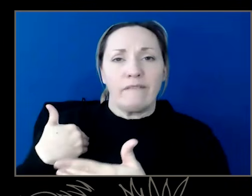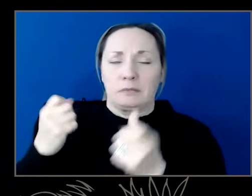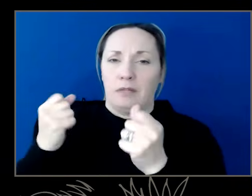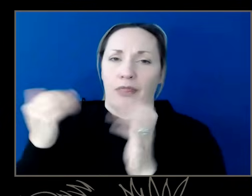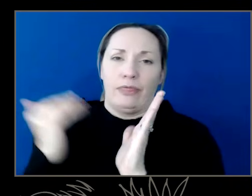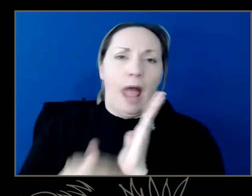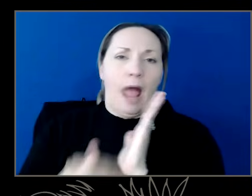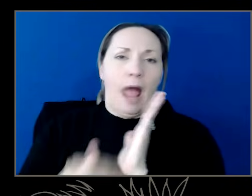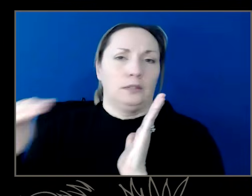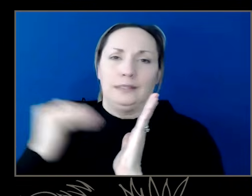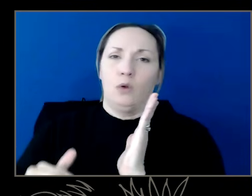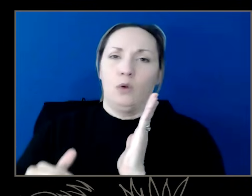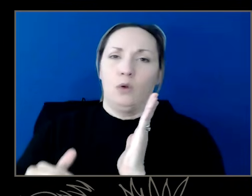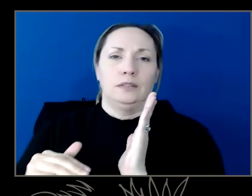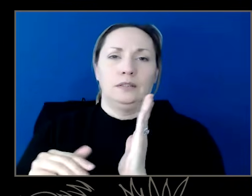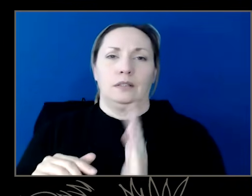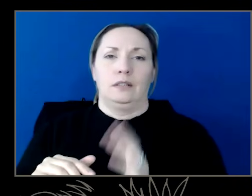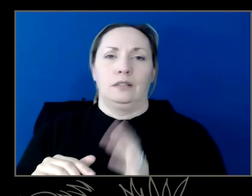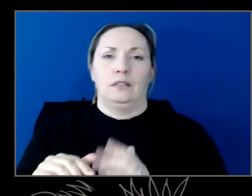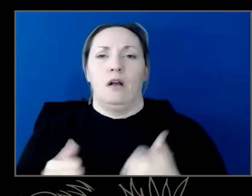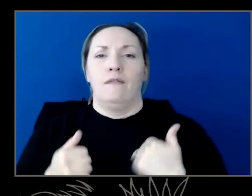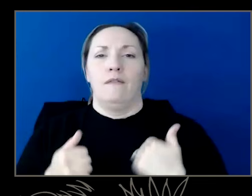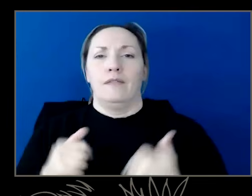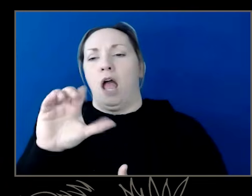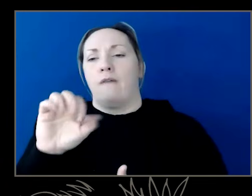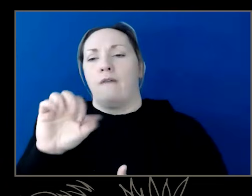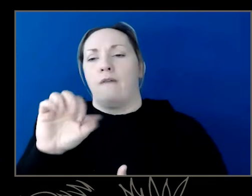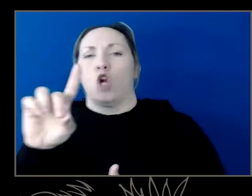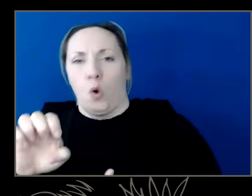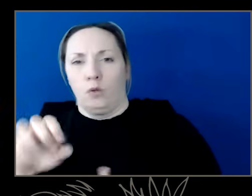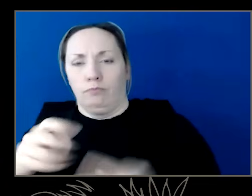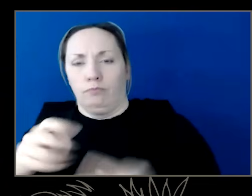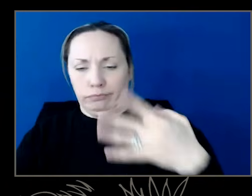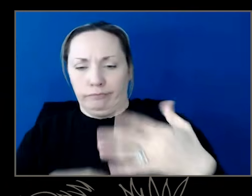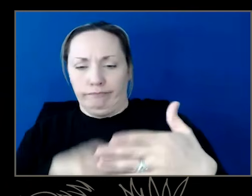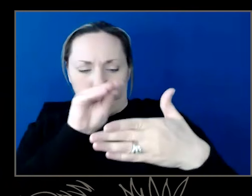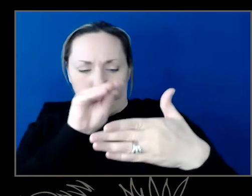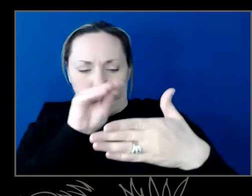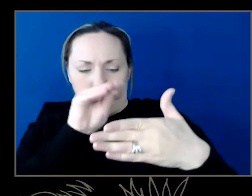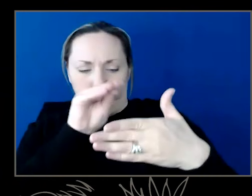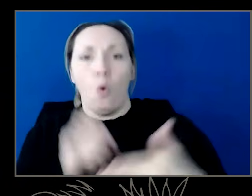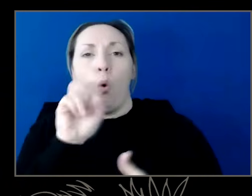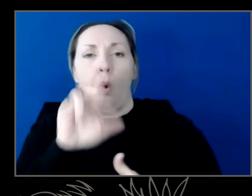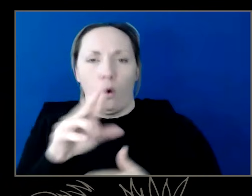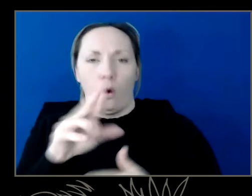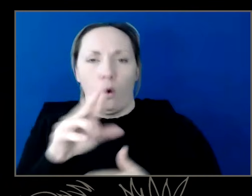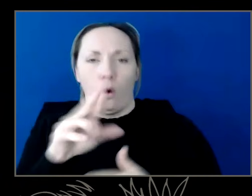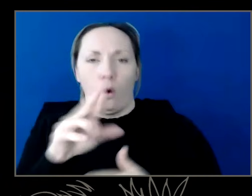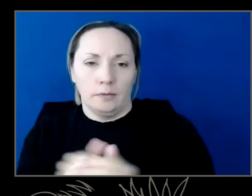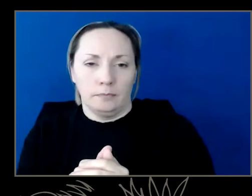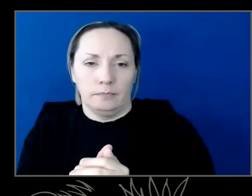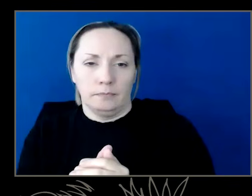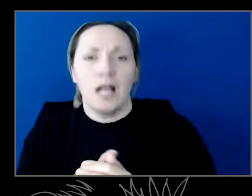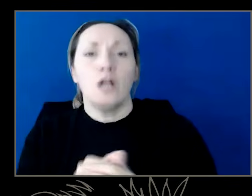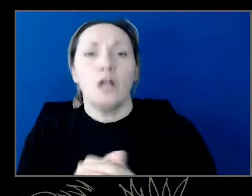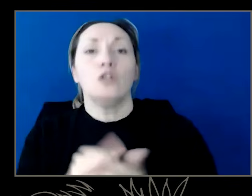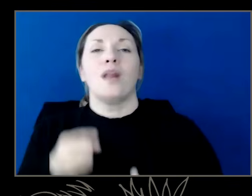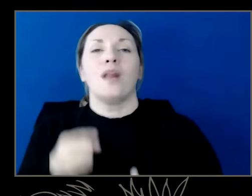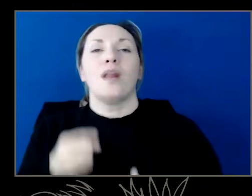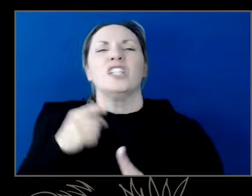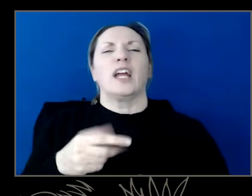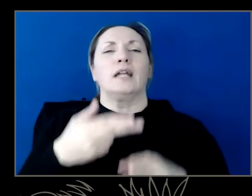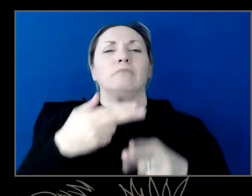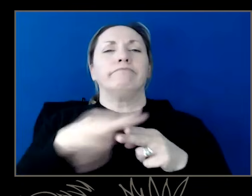and thousands of lines of code, if not more? So let's take a look at a real quick demo over